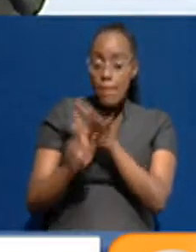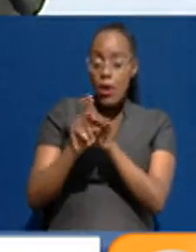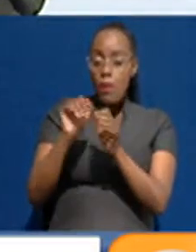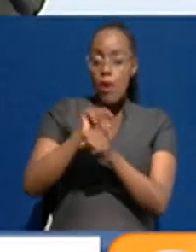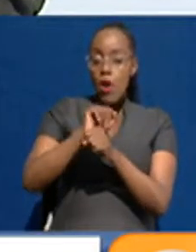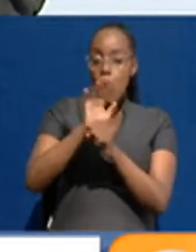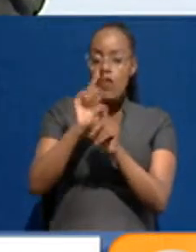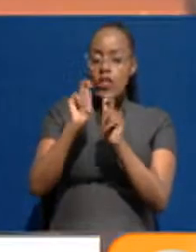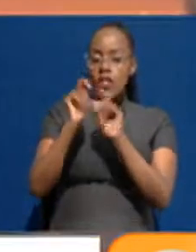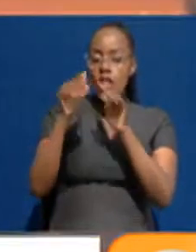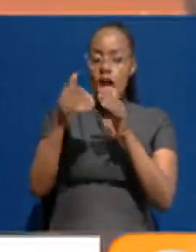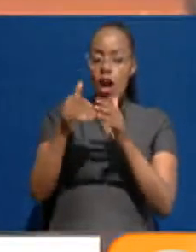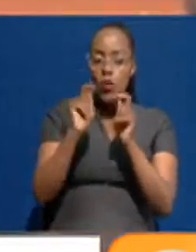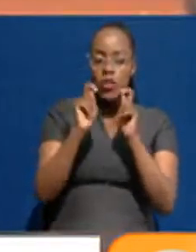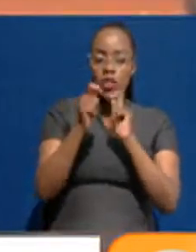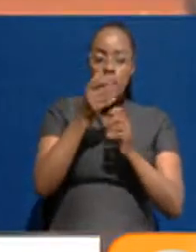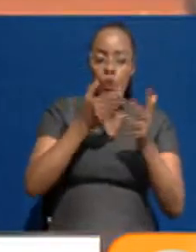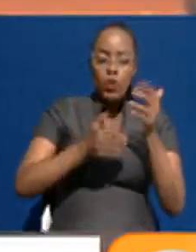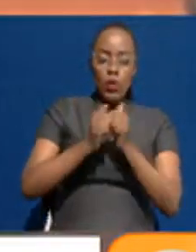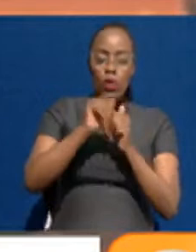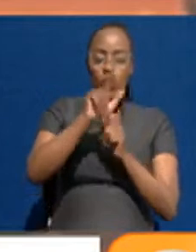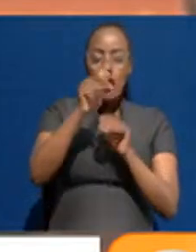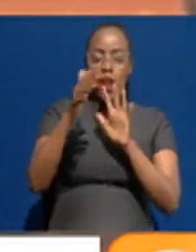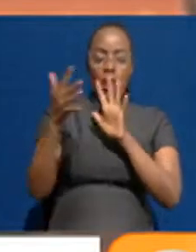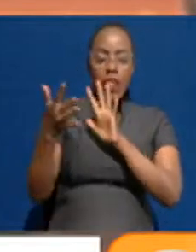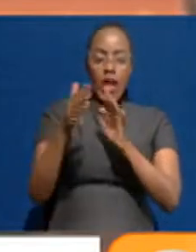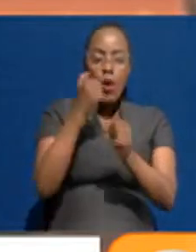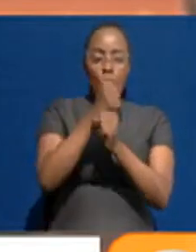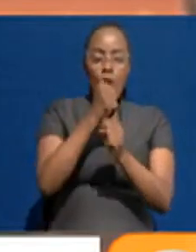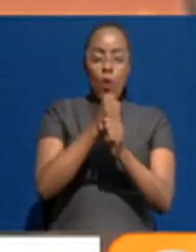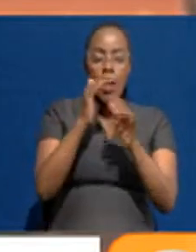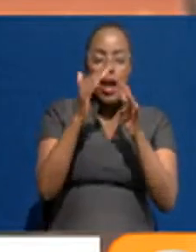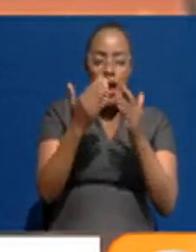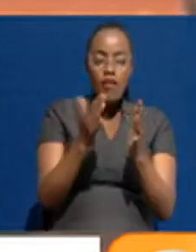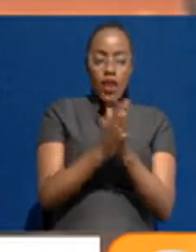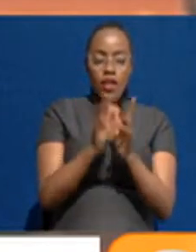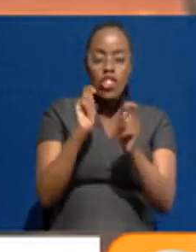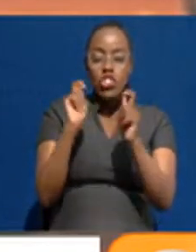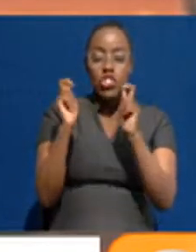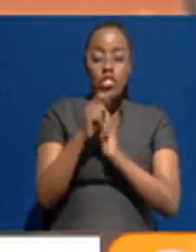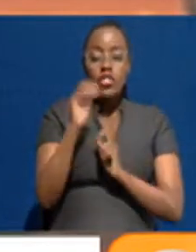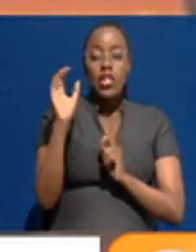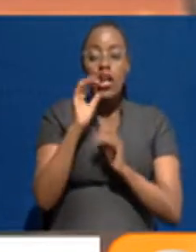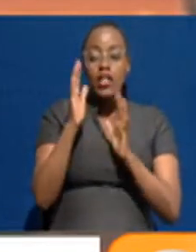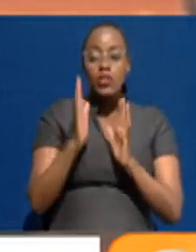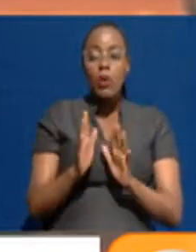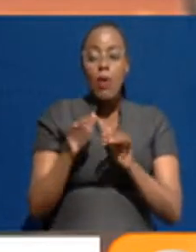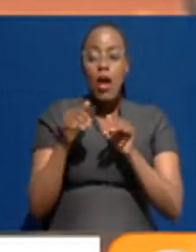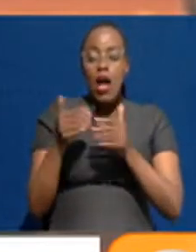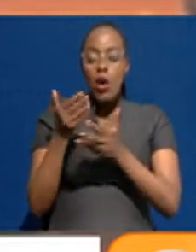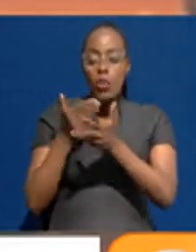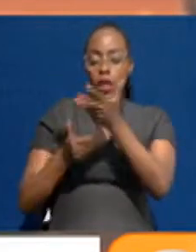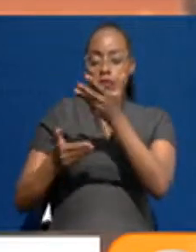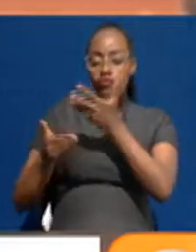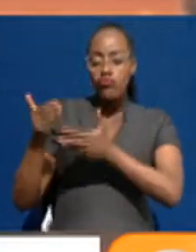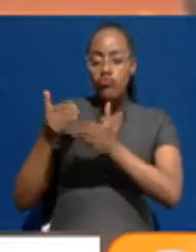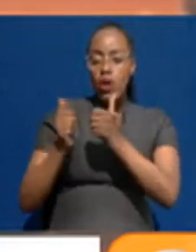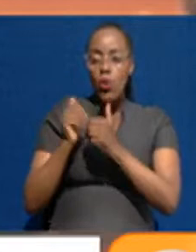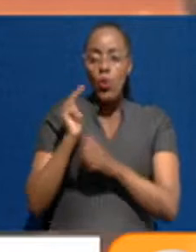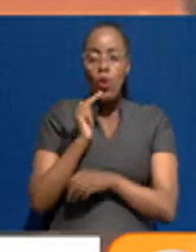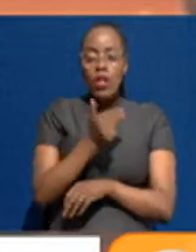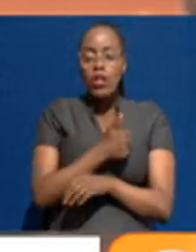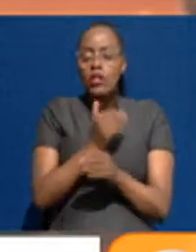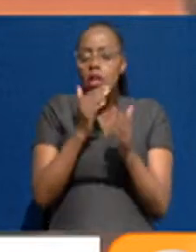operate, how we interact with each other, how we work. Same thing with our customers, how they interact with us, how